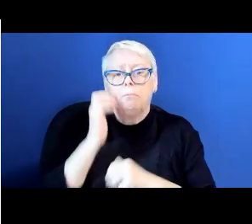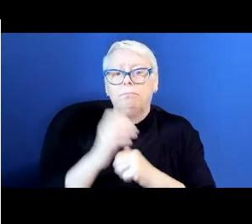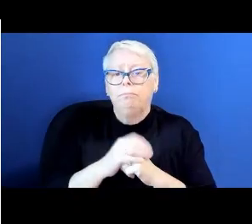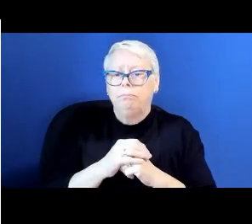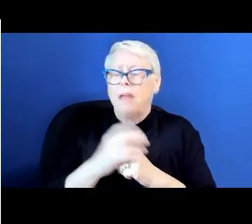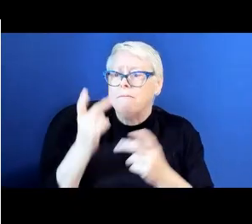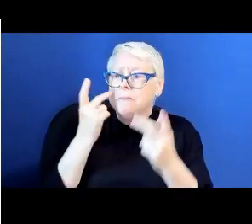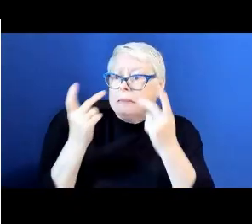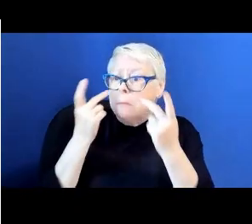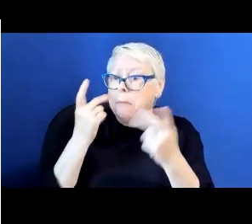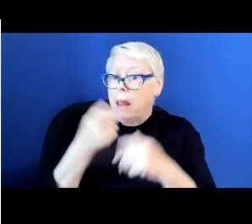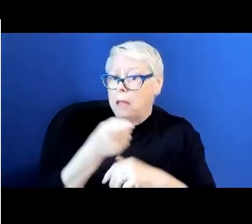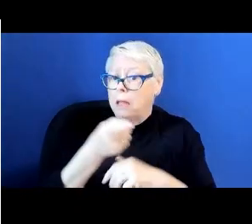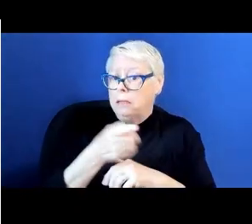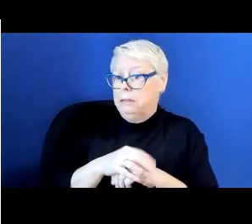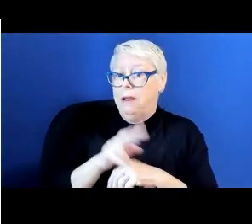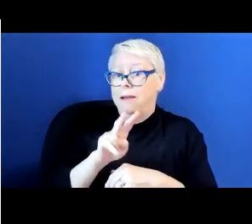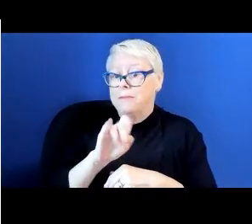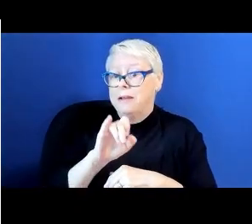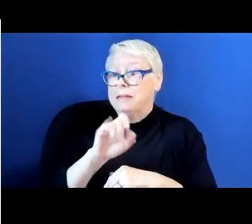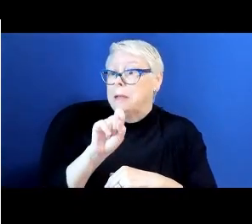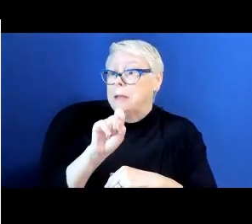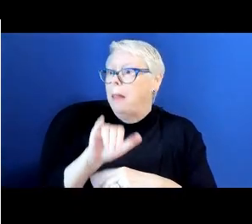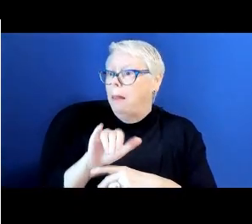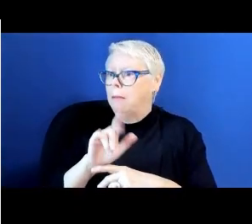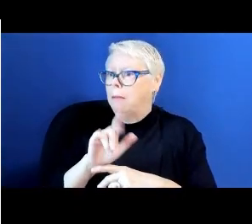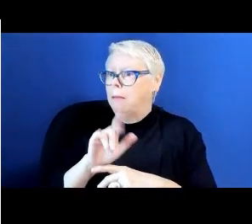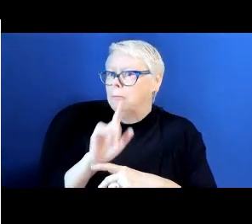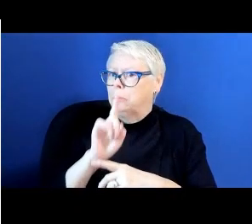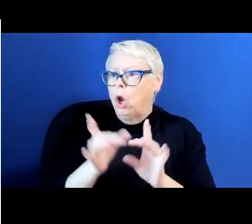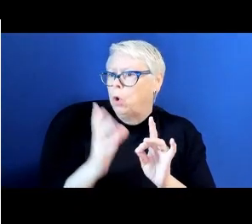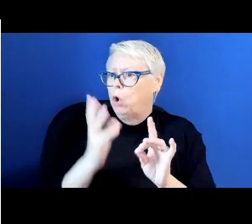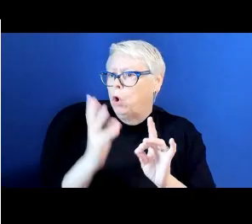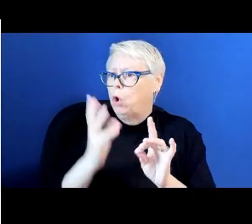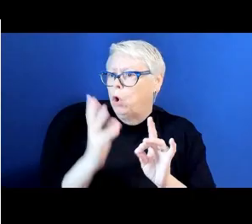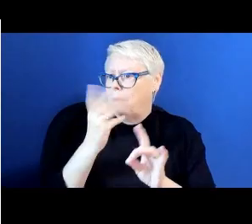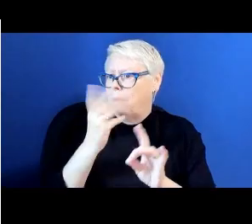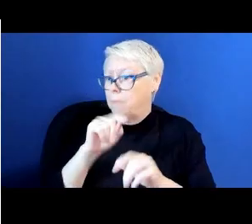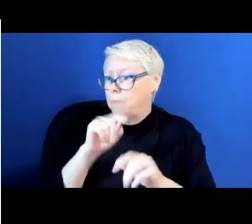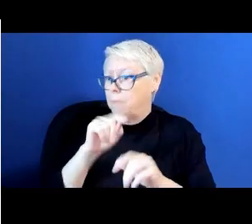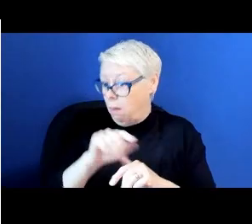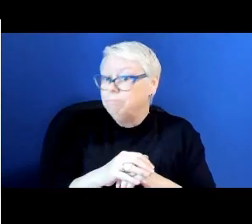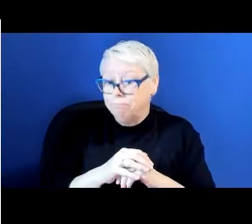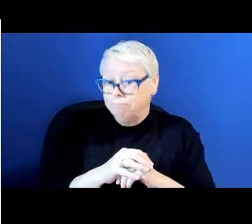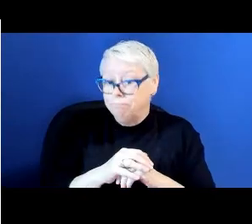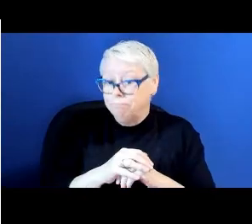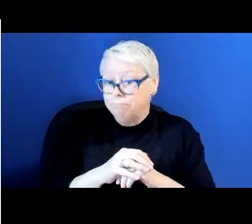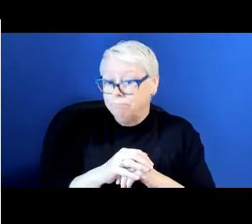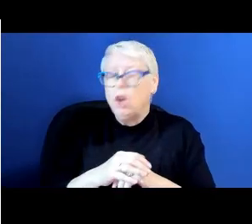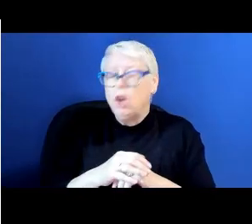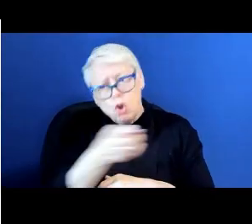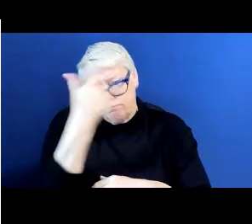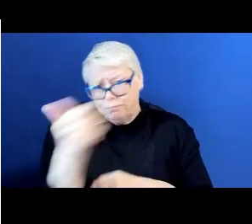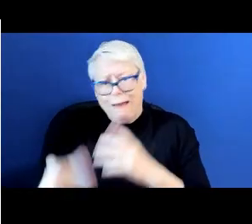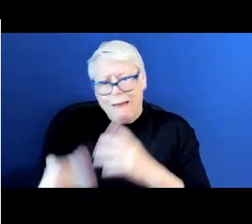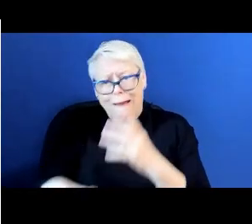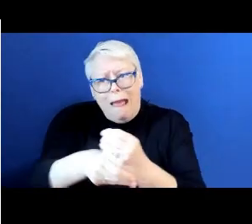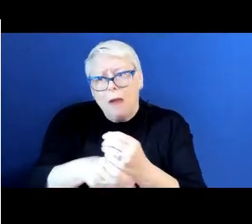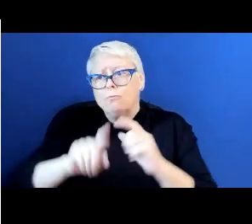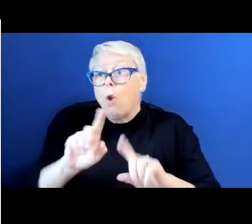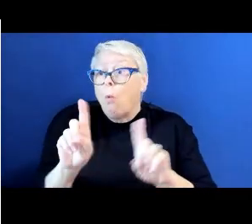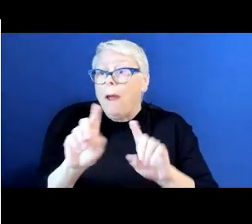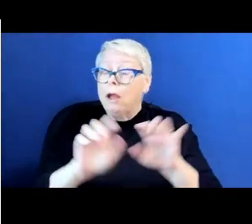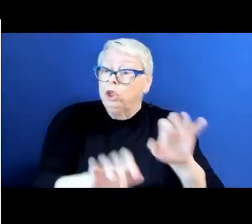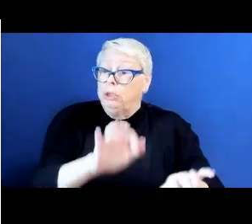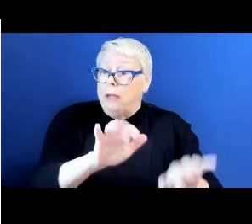Visibility. We have a comment, visibility, which is beautiful comment as well. Feel free to add as well your